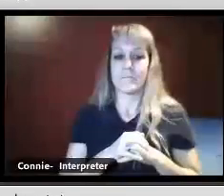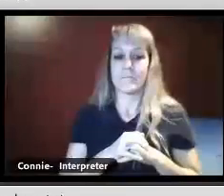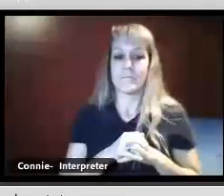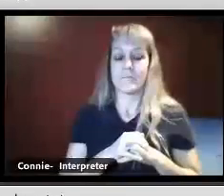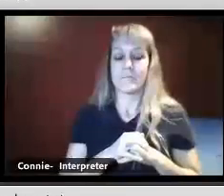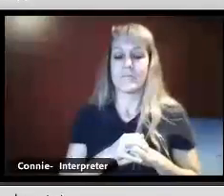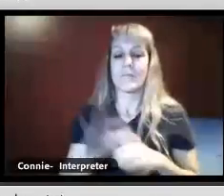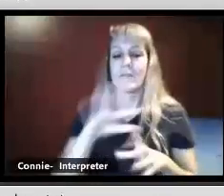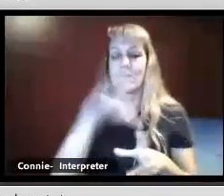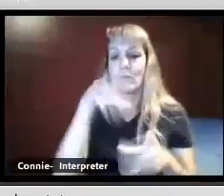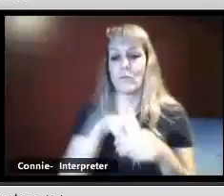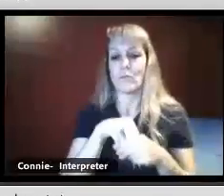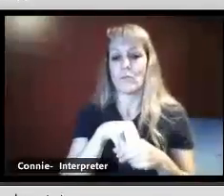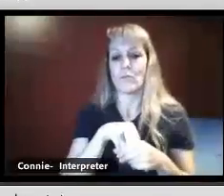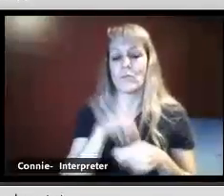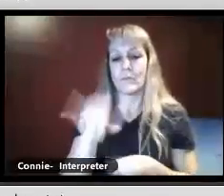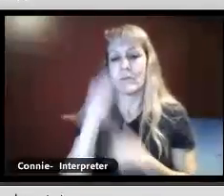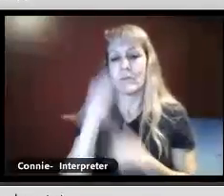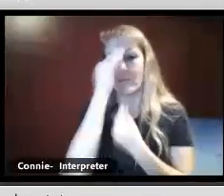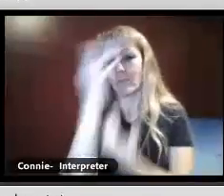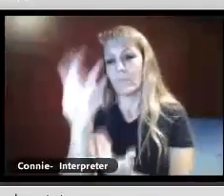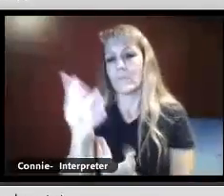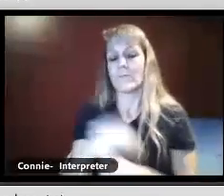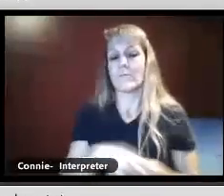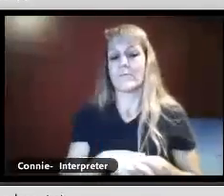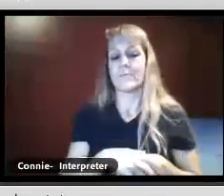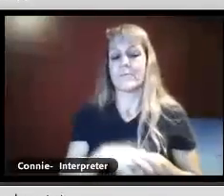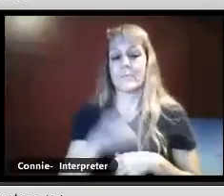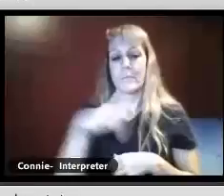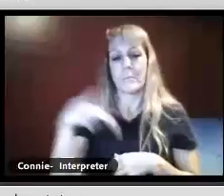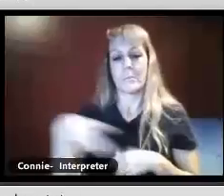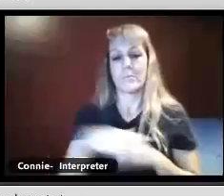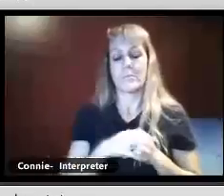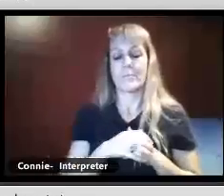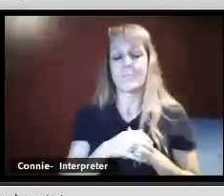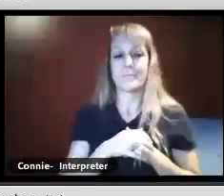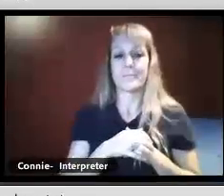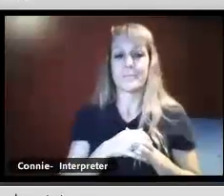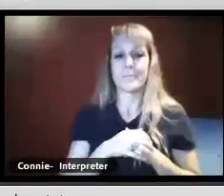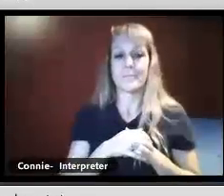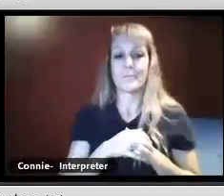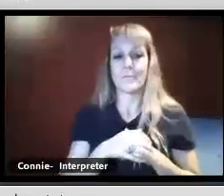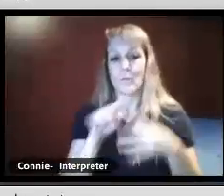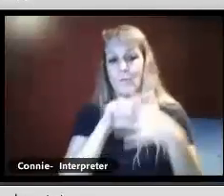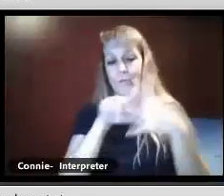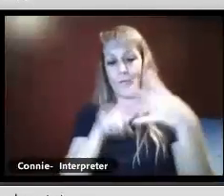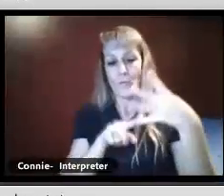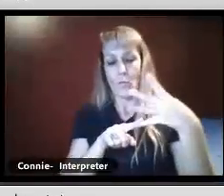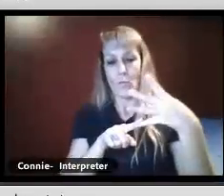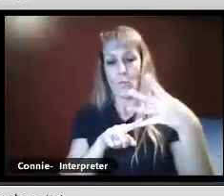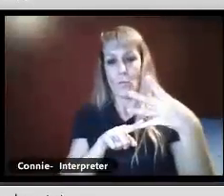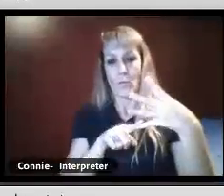I've included this information here as a slide because these 4